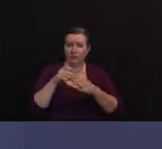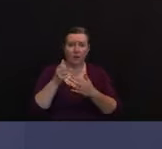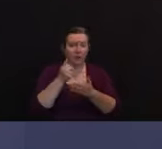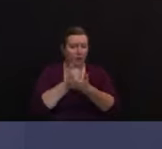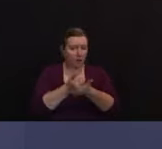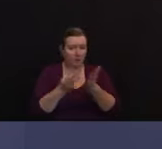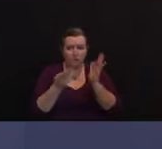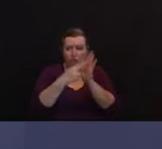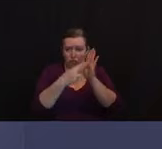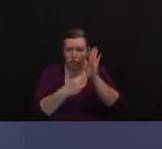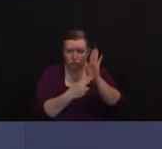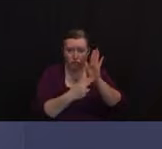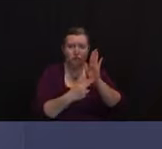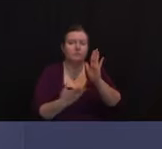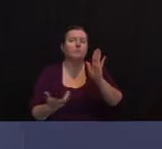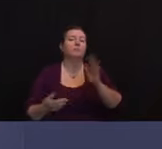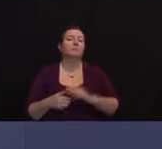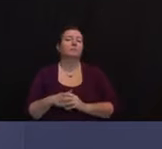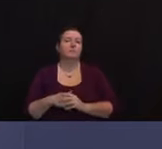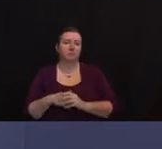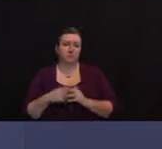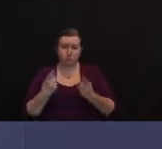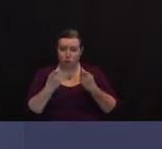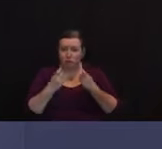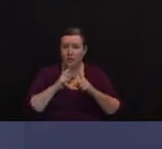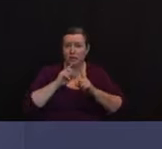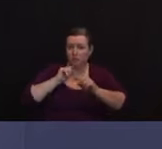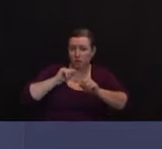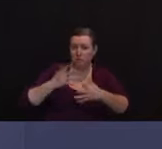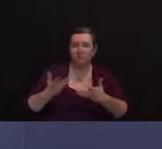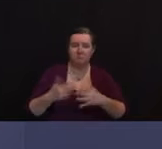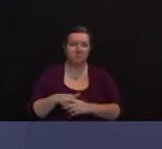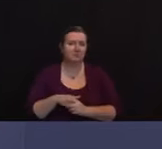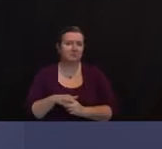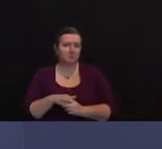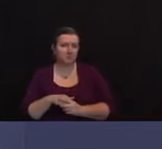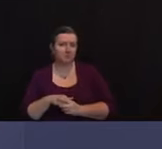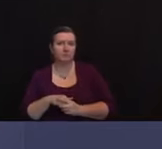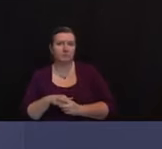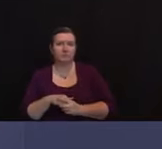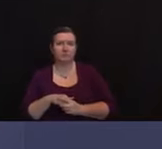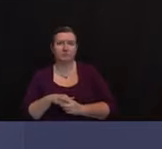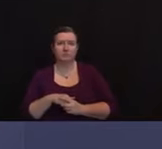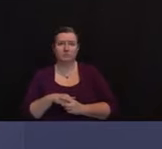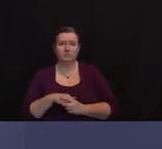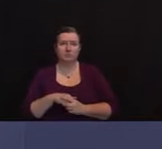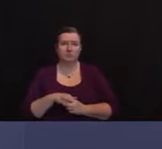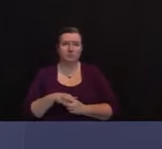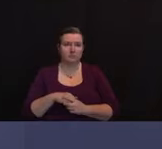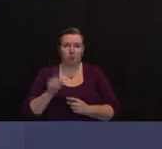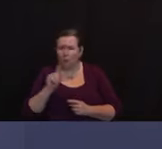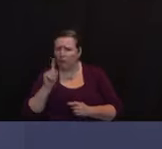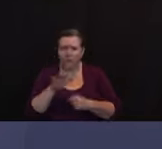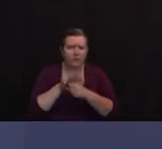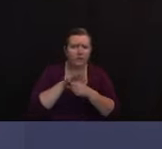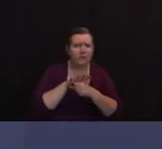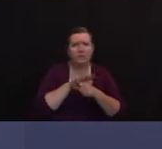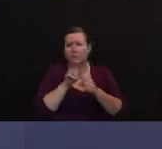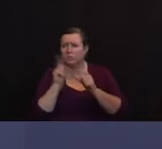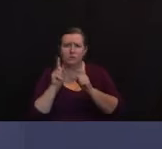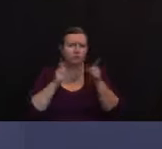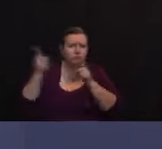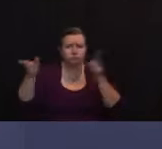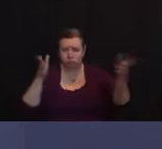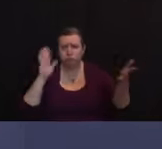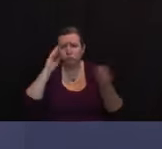system, answer questions about the vaccine, provide contact information for sites, and check registration